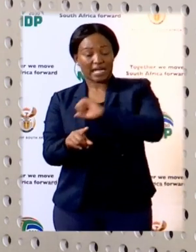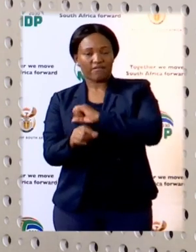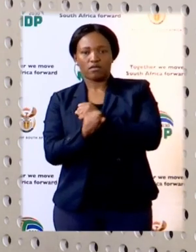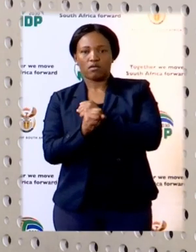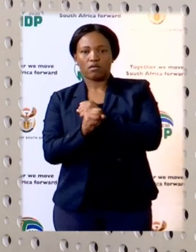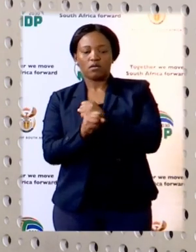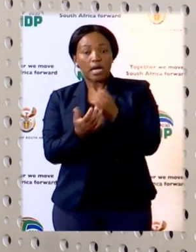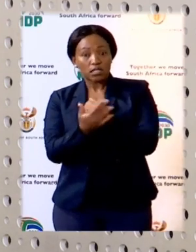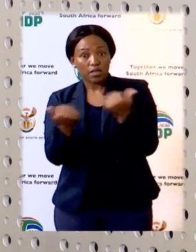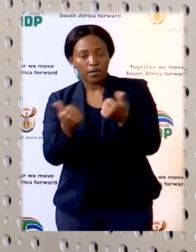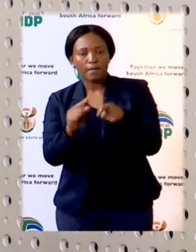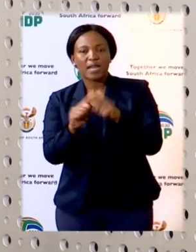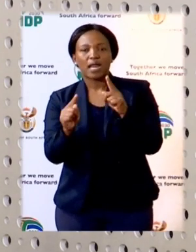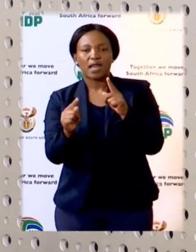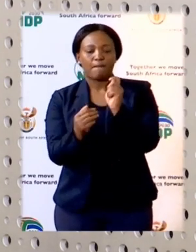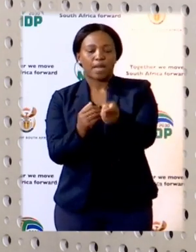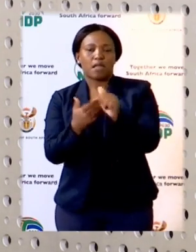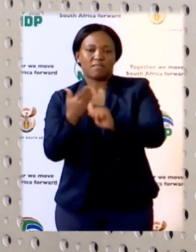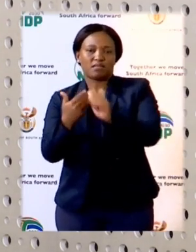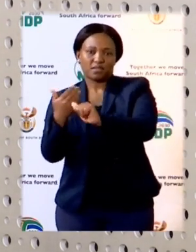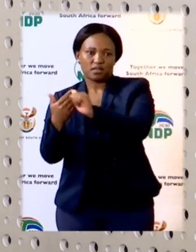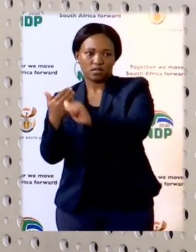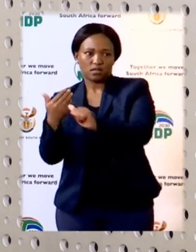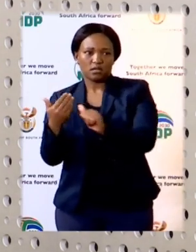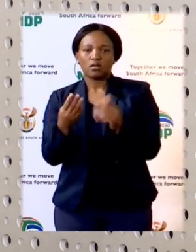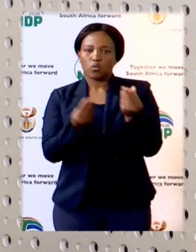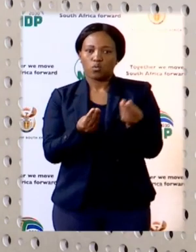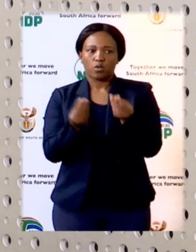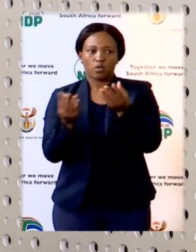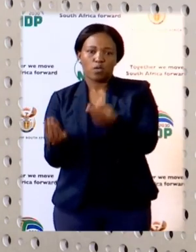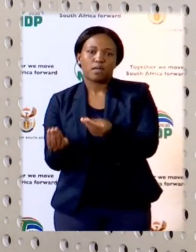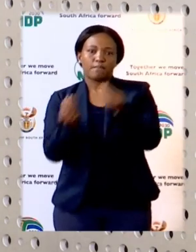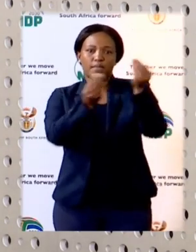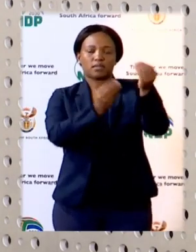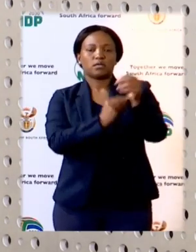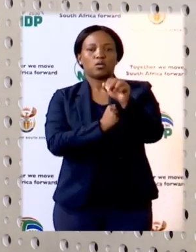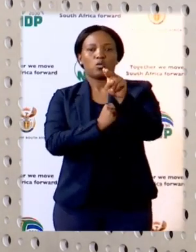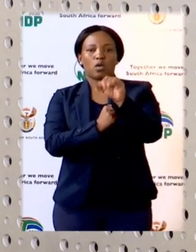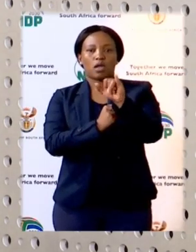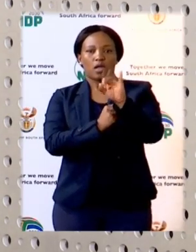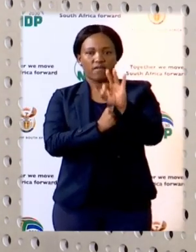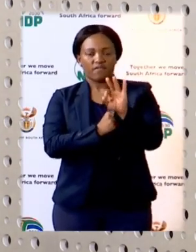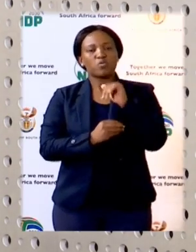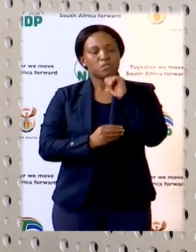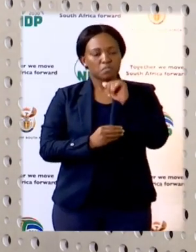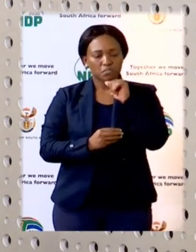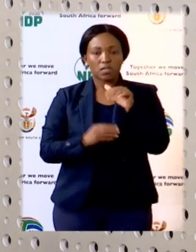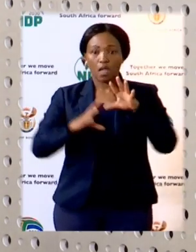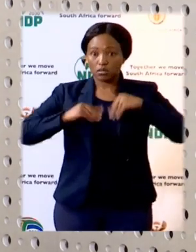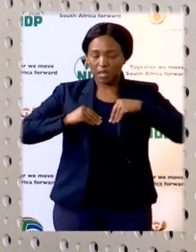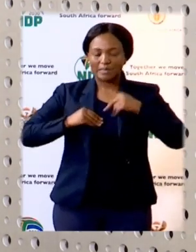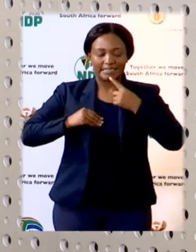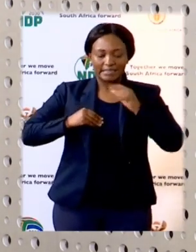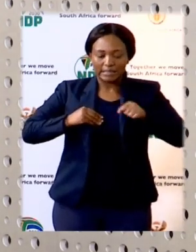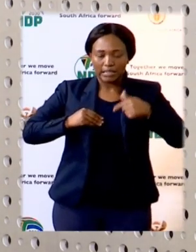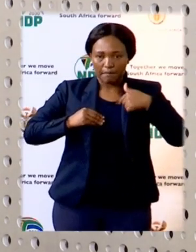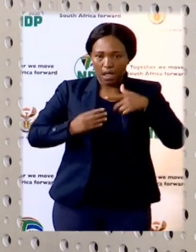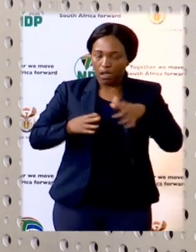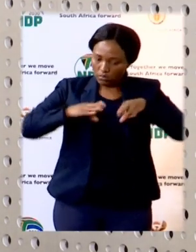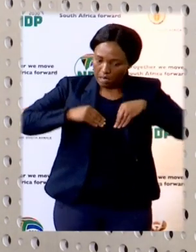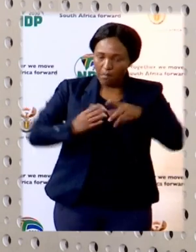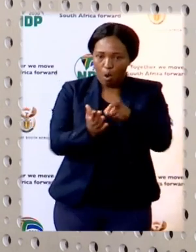not honored their payments with UIF, we are going to pass them over to UIF for them to do the acknowledgement of debt and